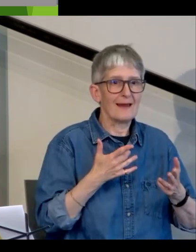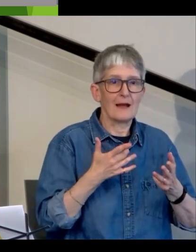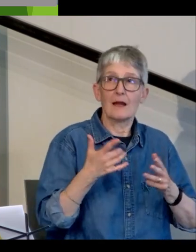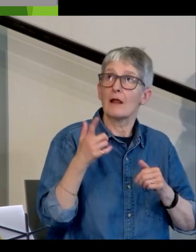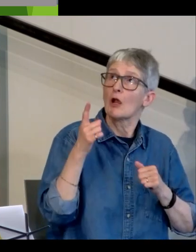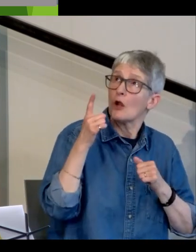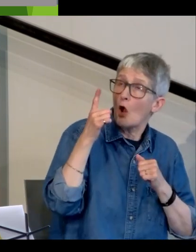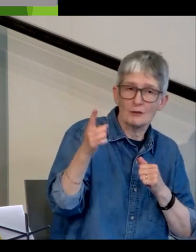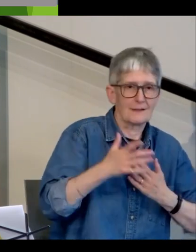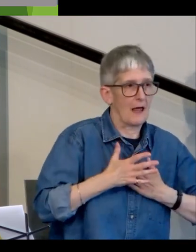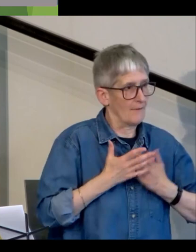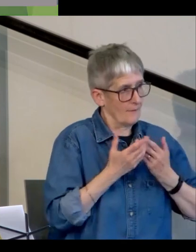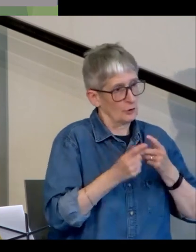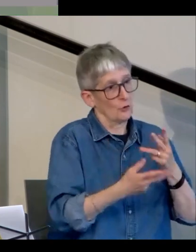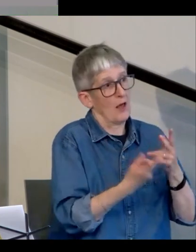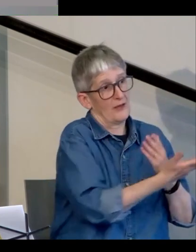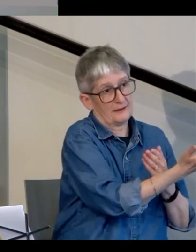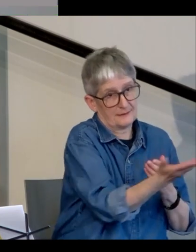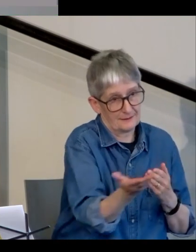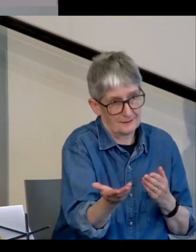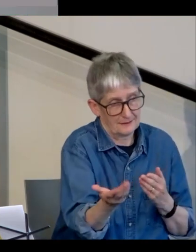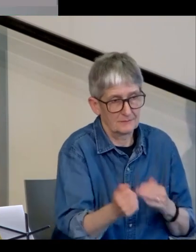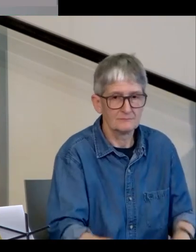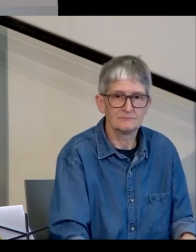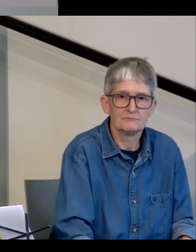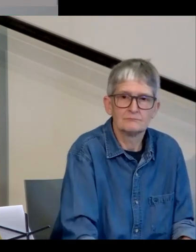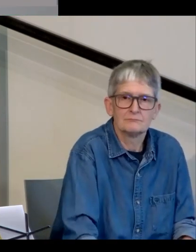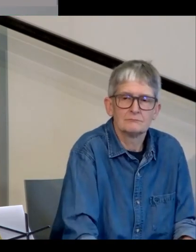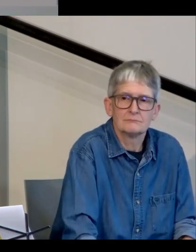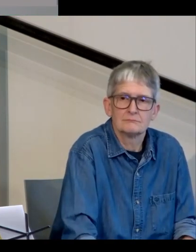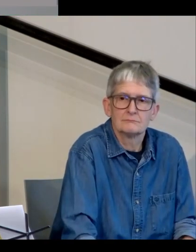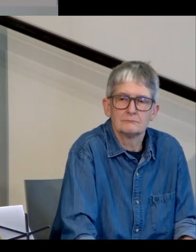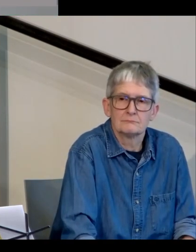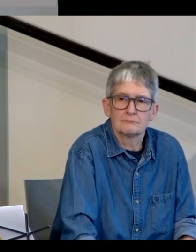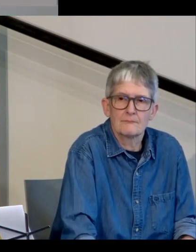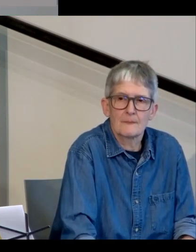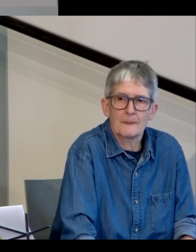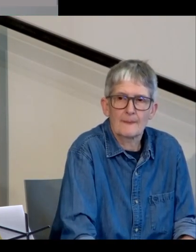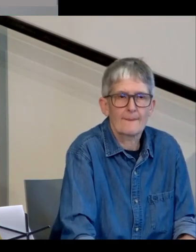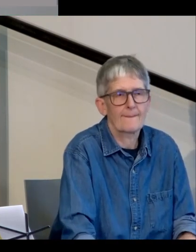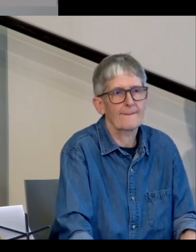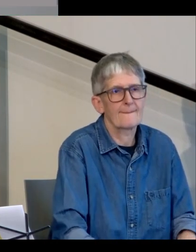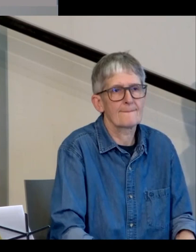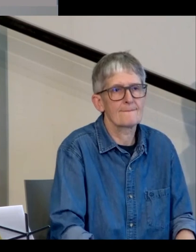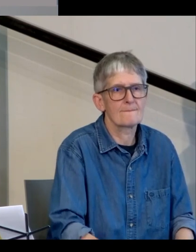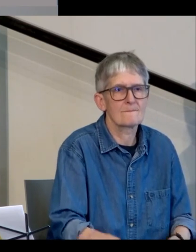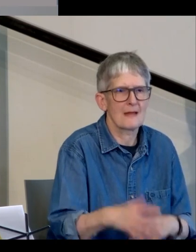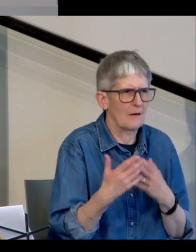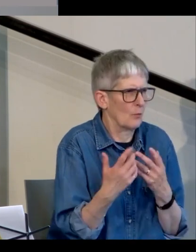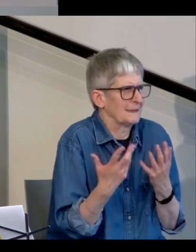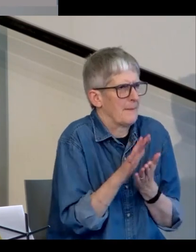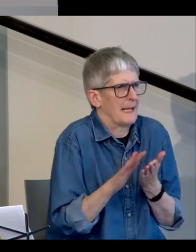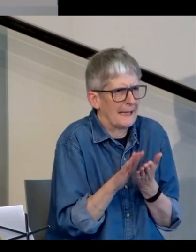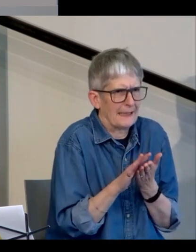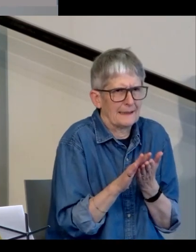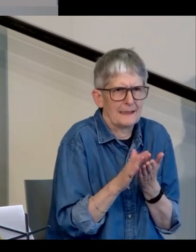What does it look like to live in the love of God? St. Augustine's summary of the meaning of life